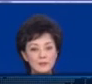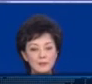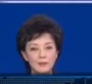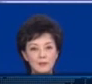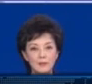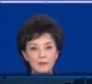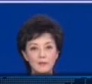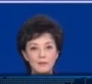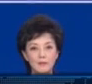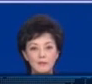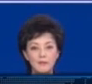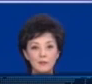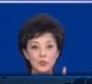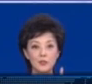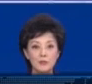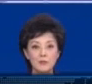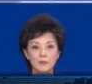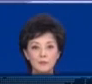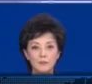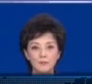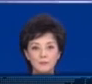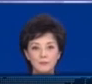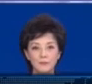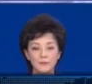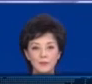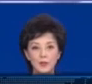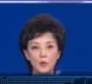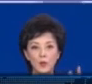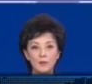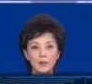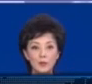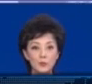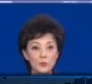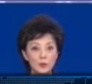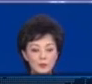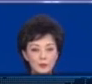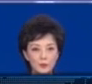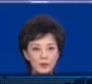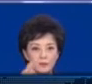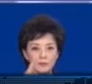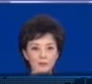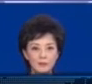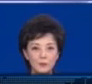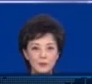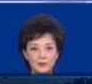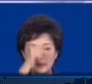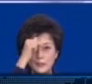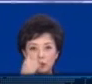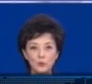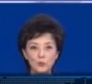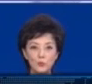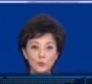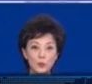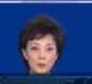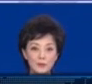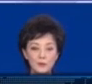and different provincial governments, and the key enterprises have also offered strong support to